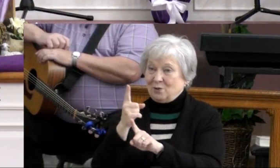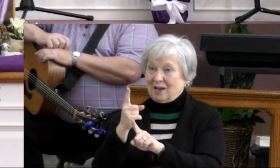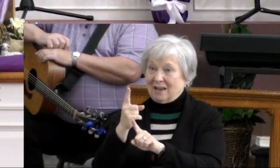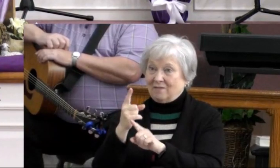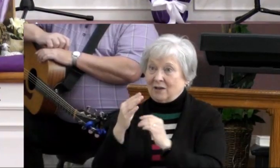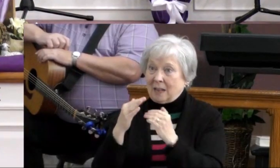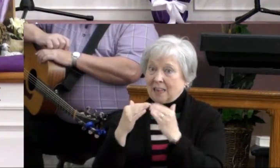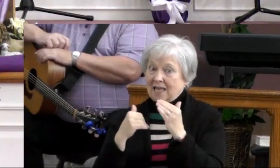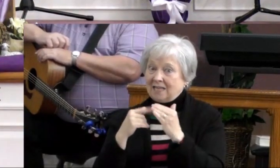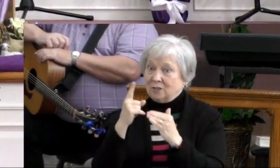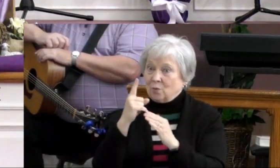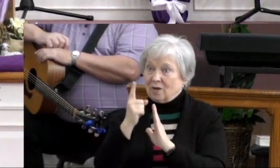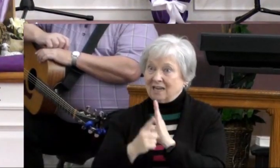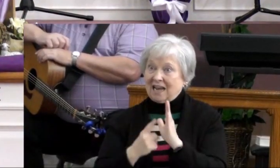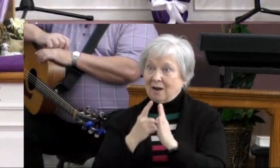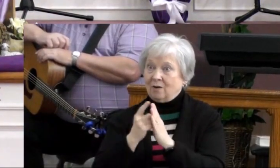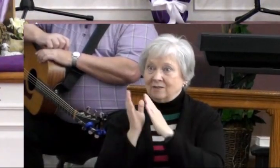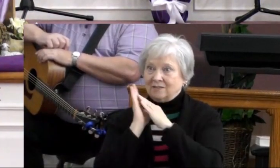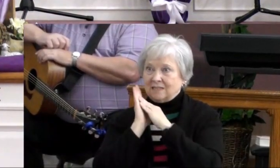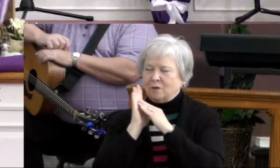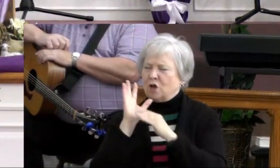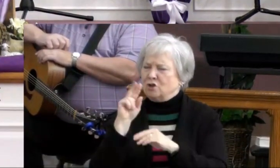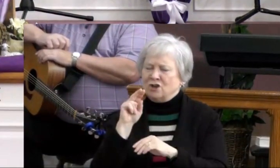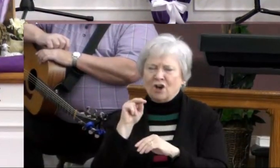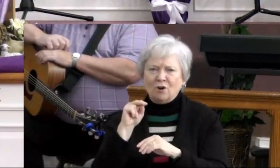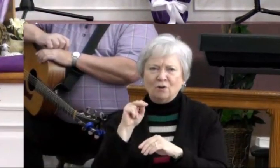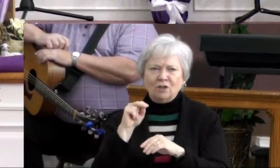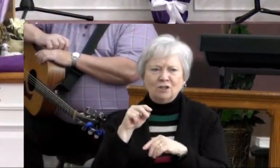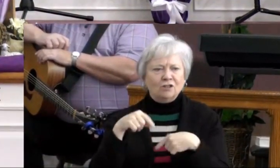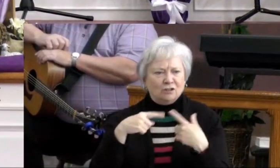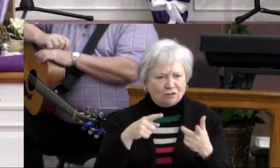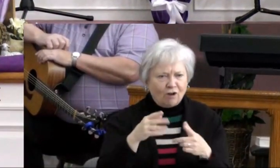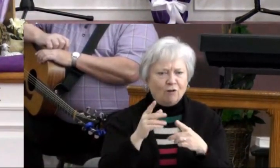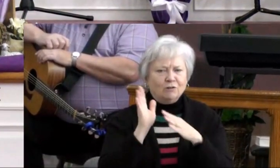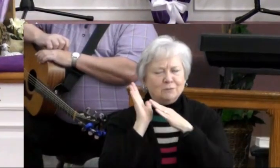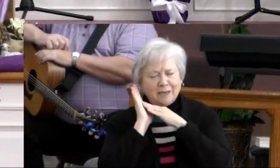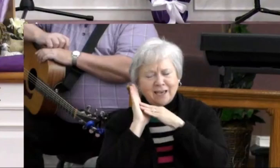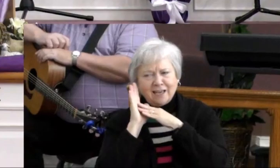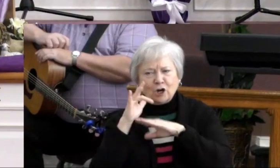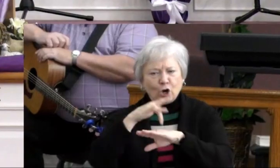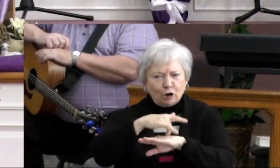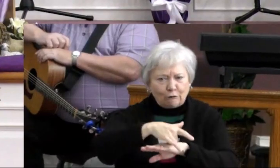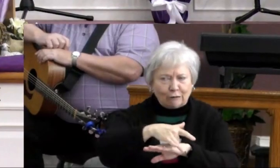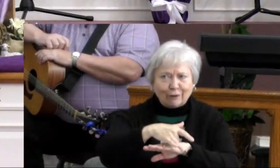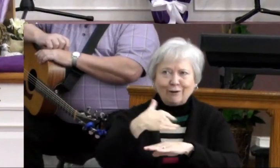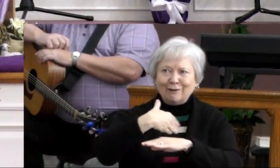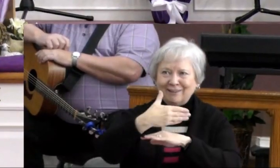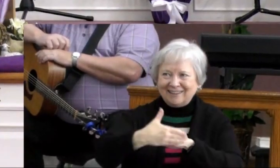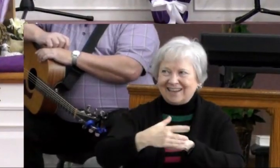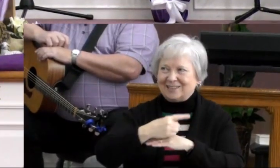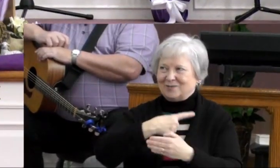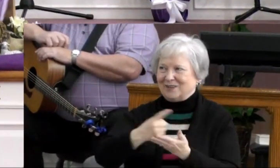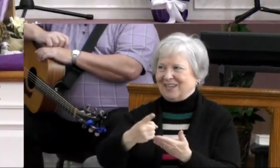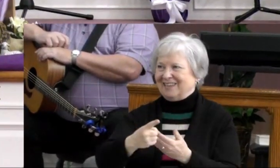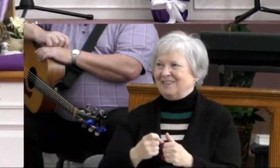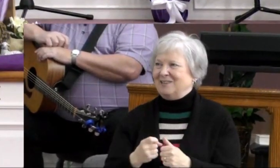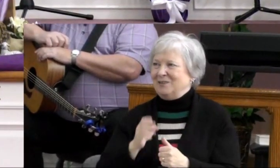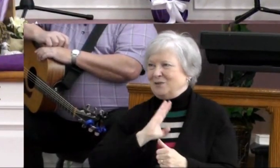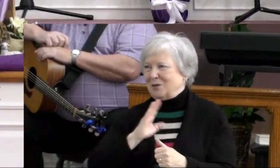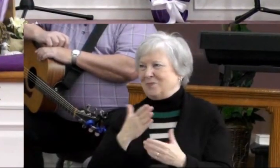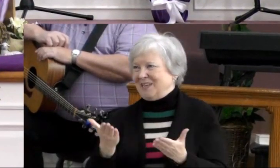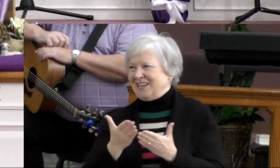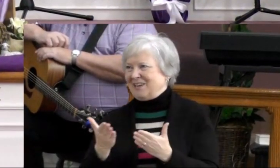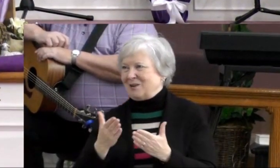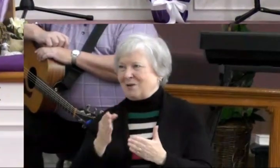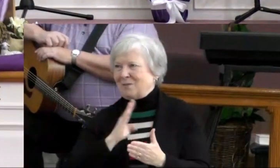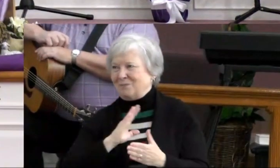of sleep. No, you don't. Just go to bed an hour earlier. So you can be here and be a part of